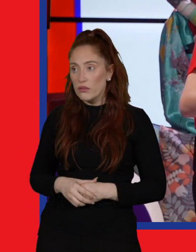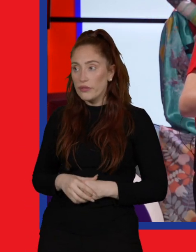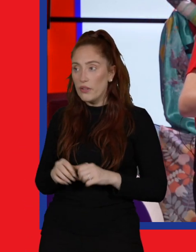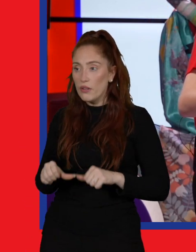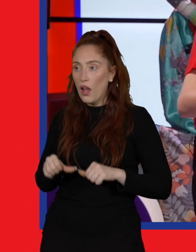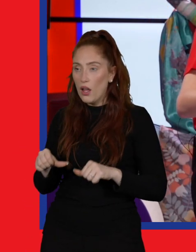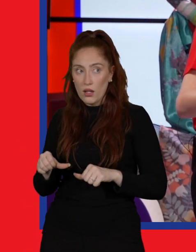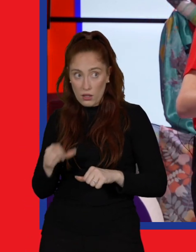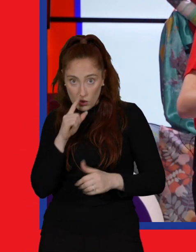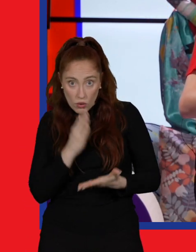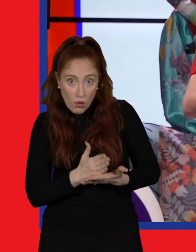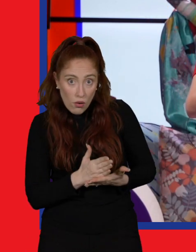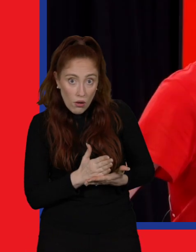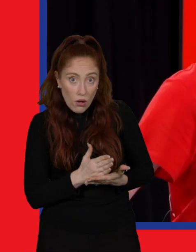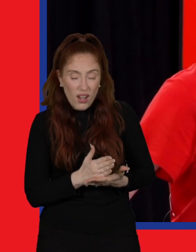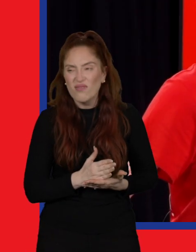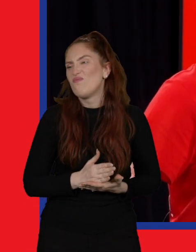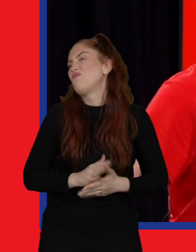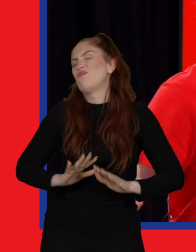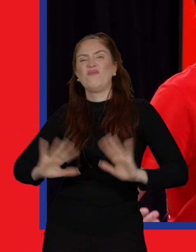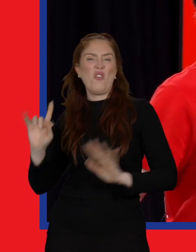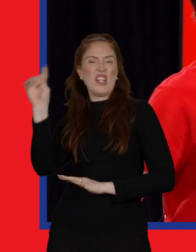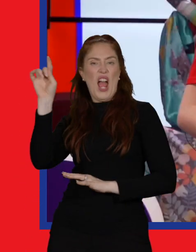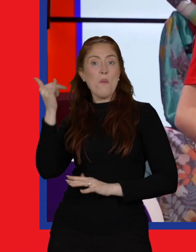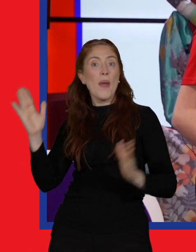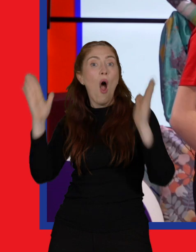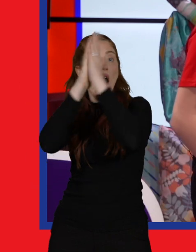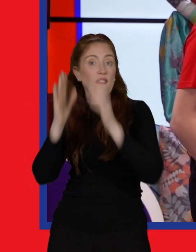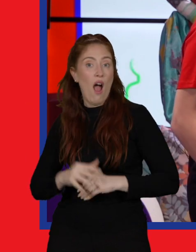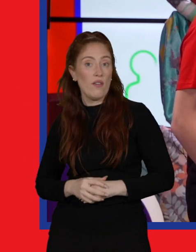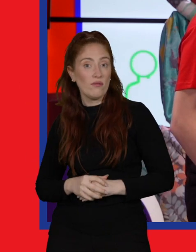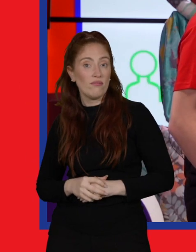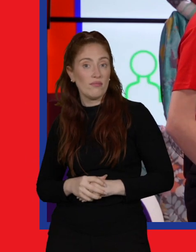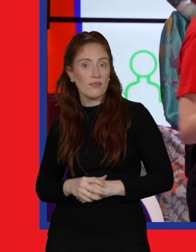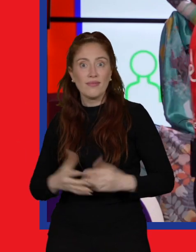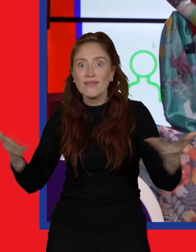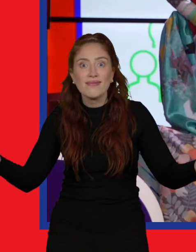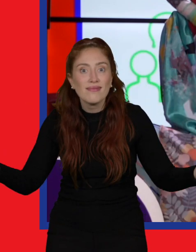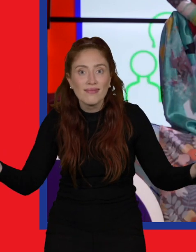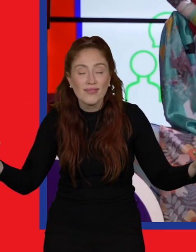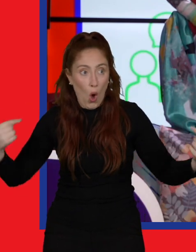hug? Yeah, okay. Are you sure? No, not today. How about a high five